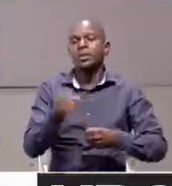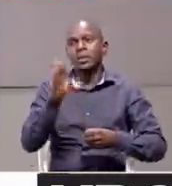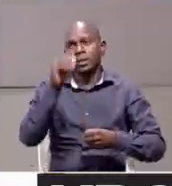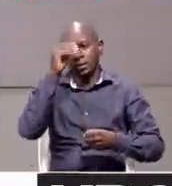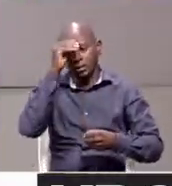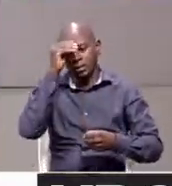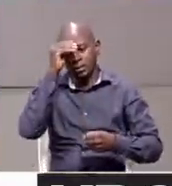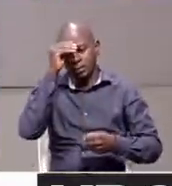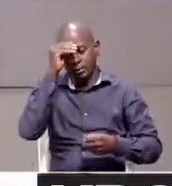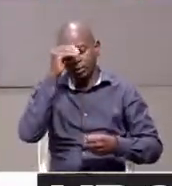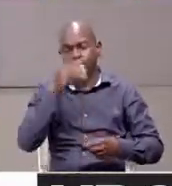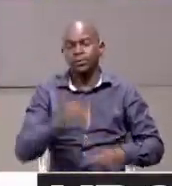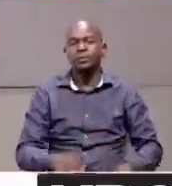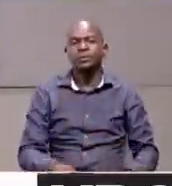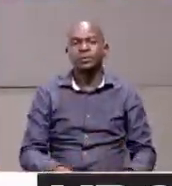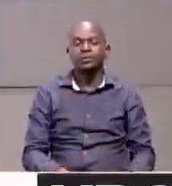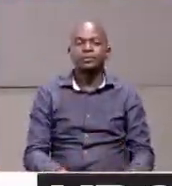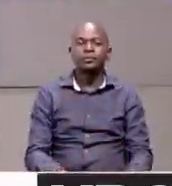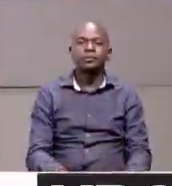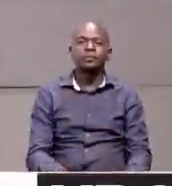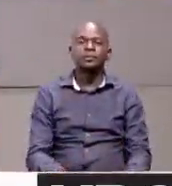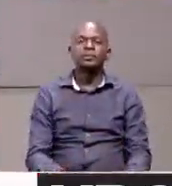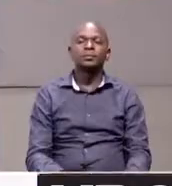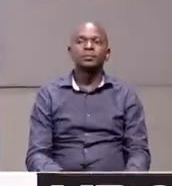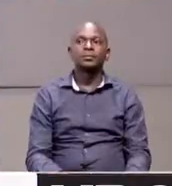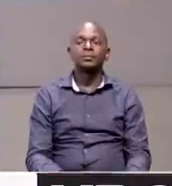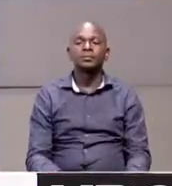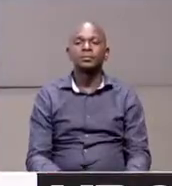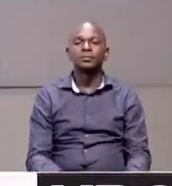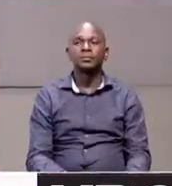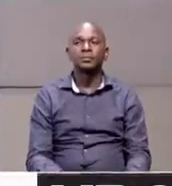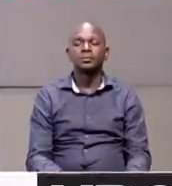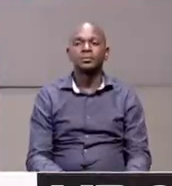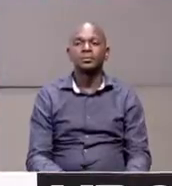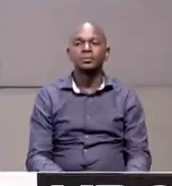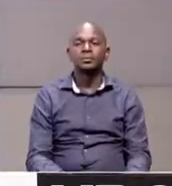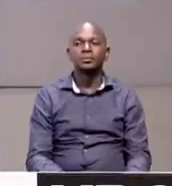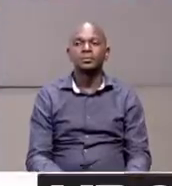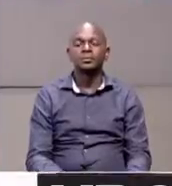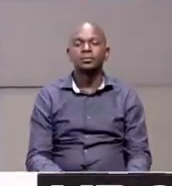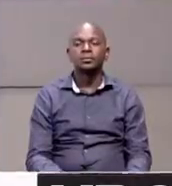Sudat Kaye and Andrew Sebira, UBC News.